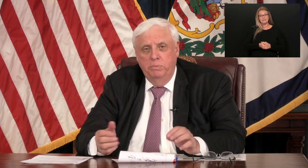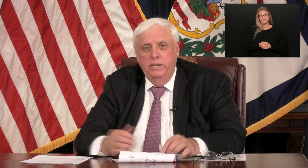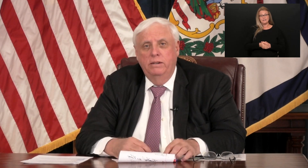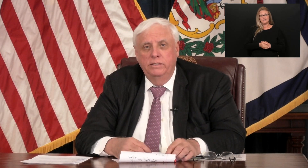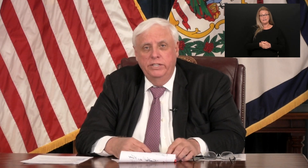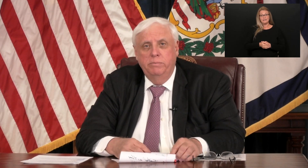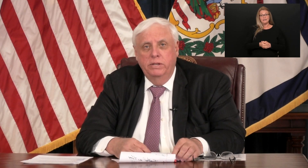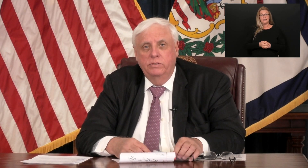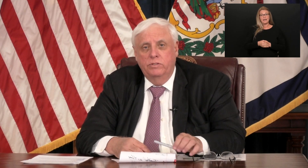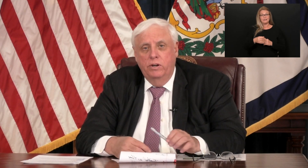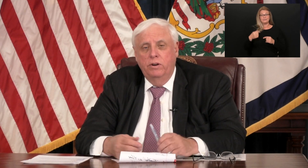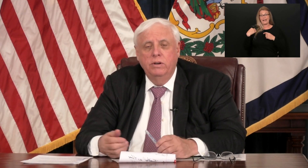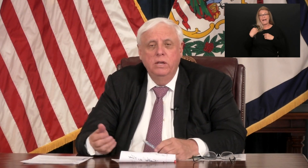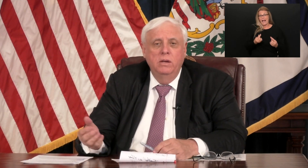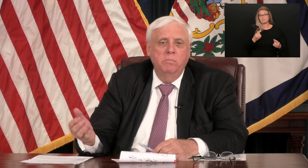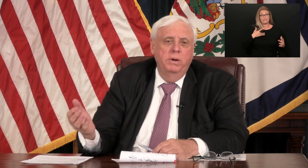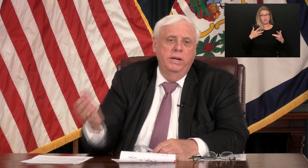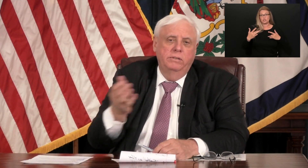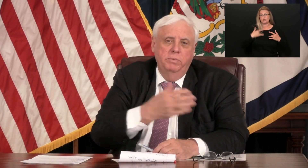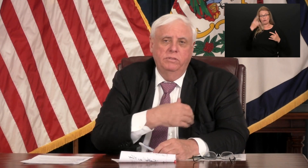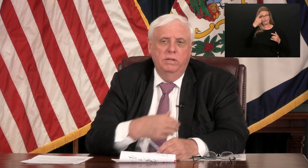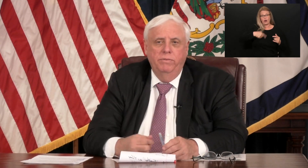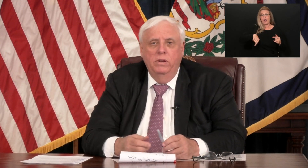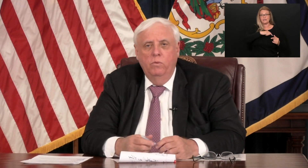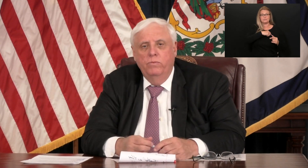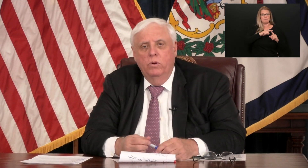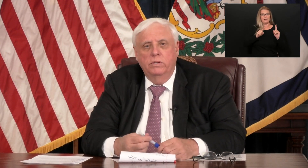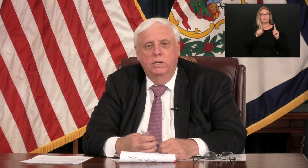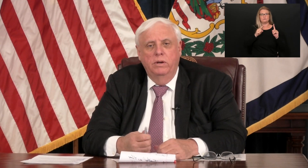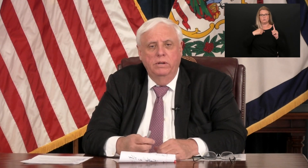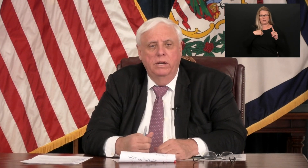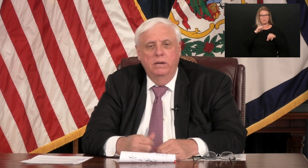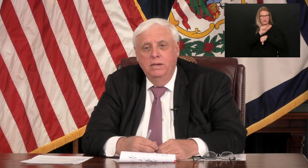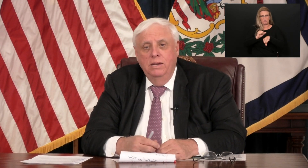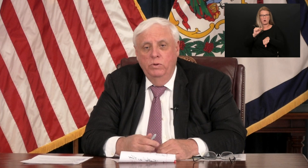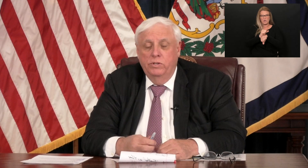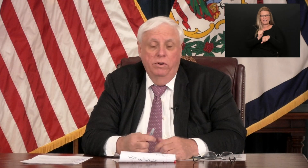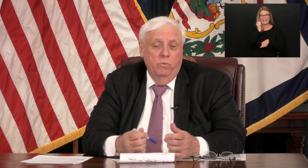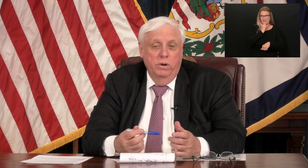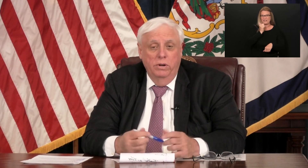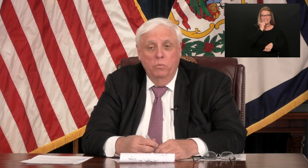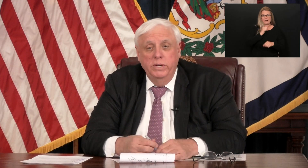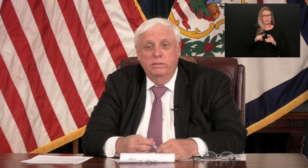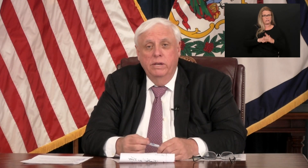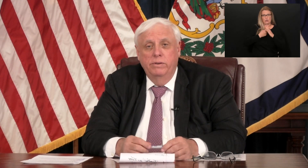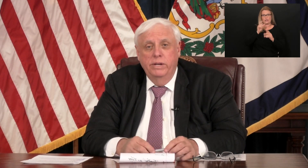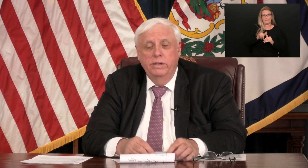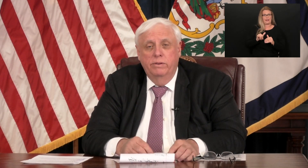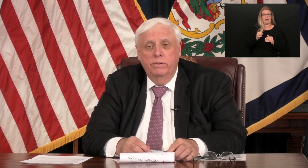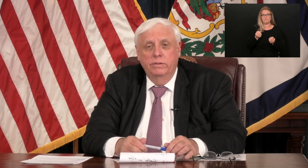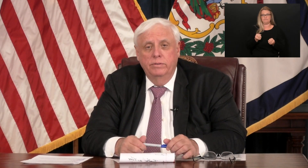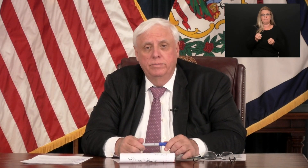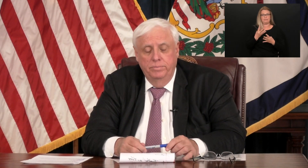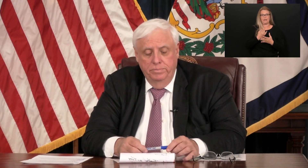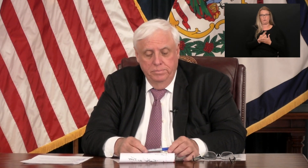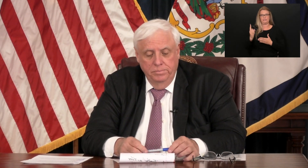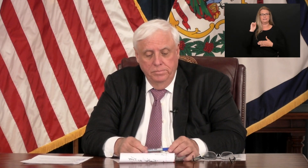has been a legitimate concern, but it's been something that we've worked on. We started working on weeks ago, to tell you the